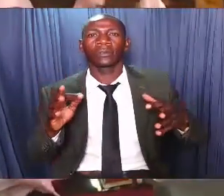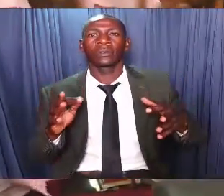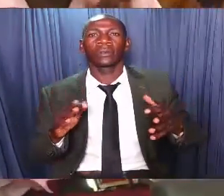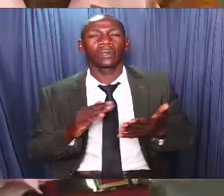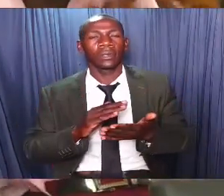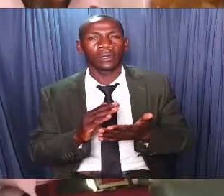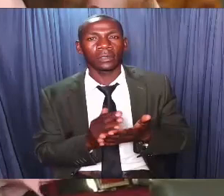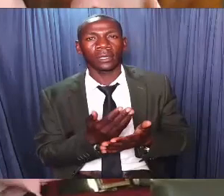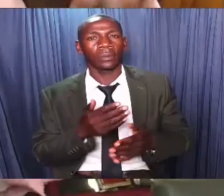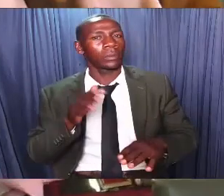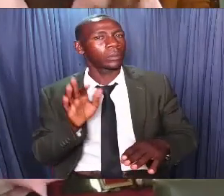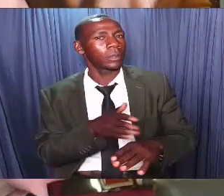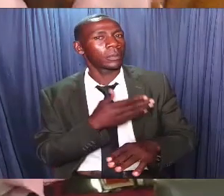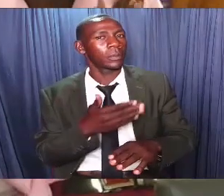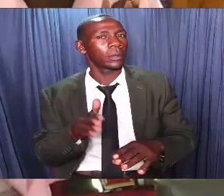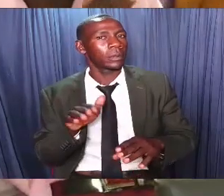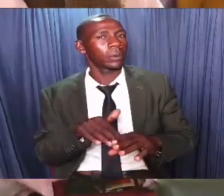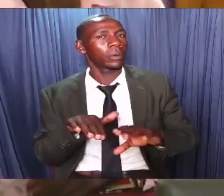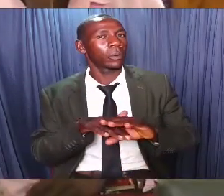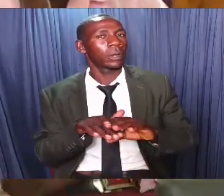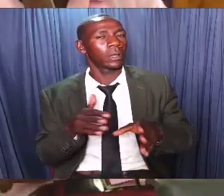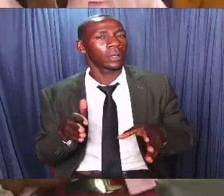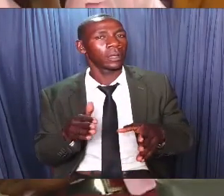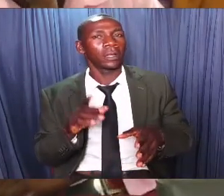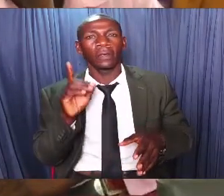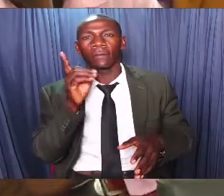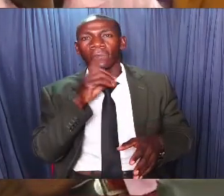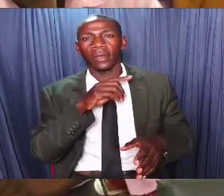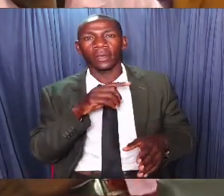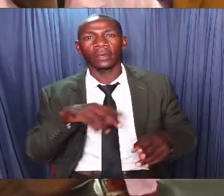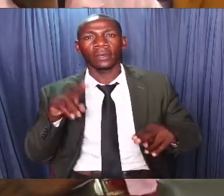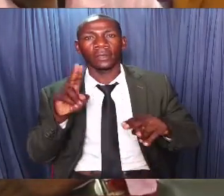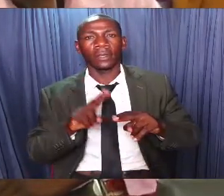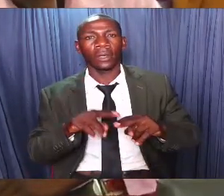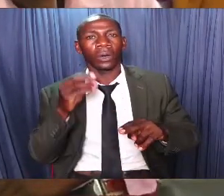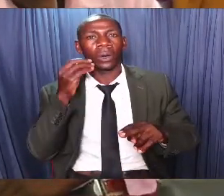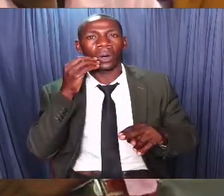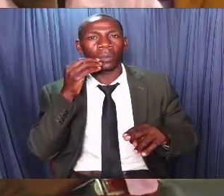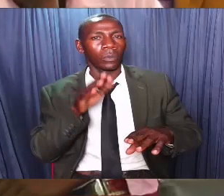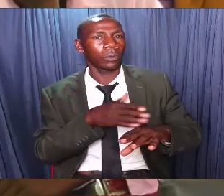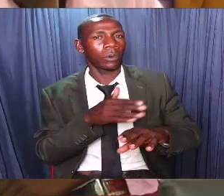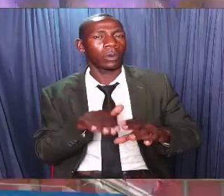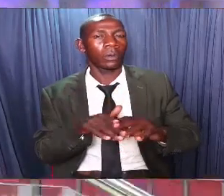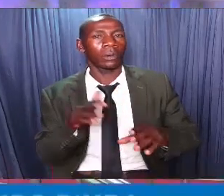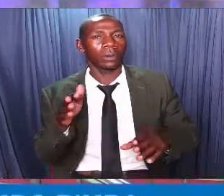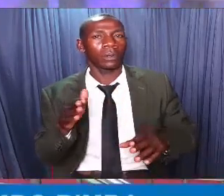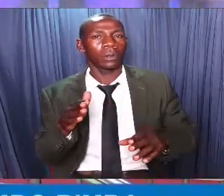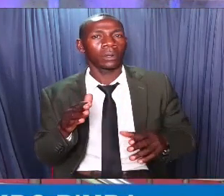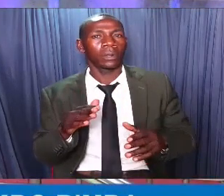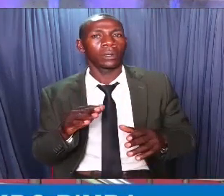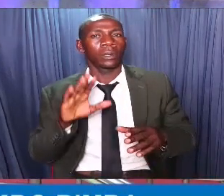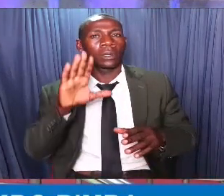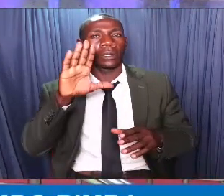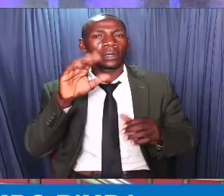Wengine nasikia wanaimba kwaya hapa. Some are singing the choir here. Wakimaliza wanaenda kujifungia nyumba ile hapo. After the choir they go and lock themselves in a room. Manza saa 4 na